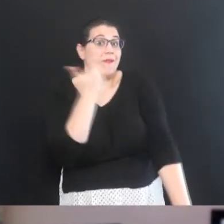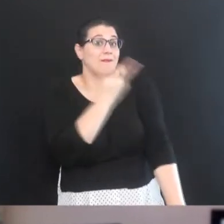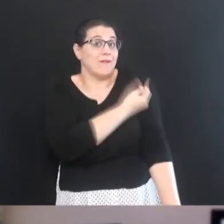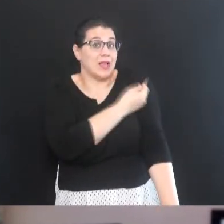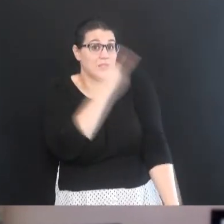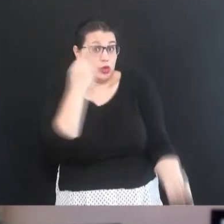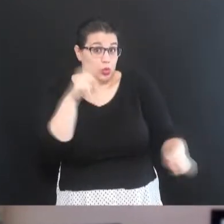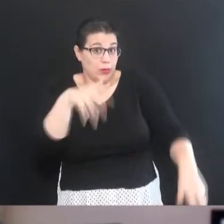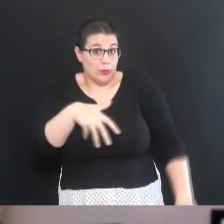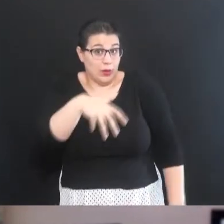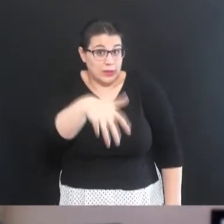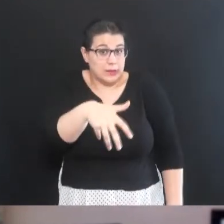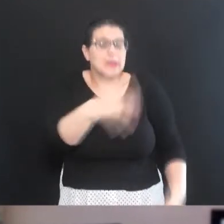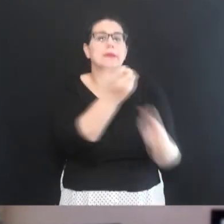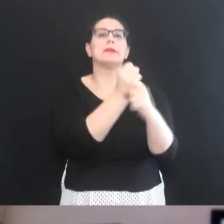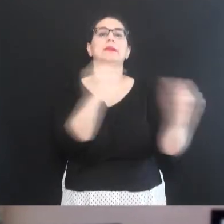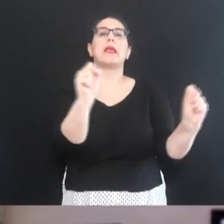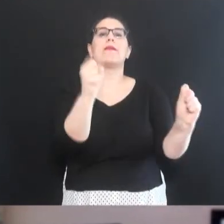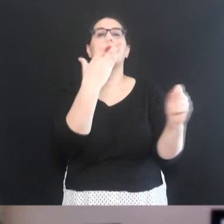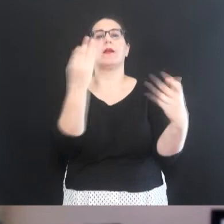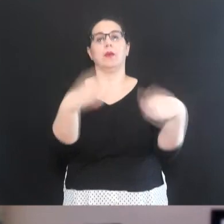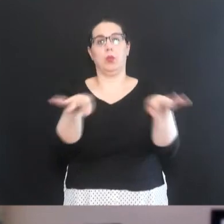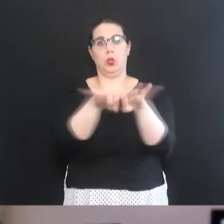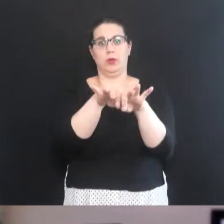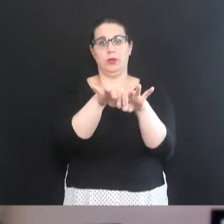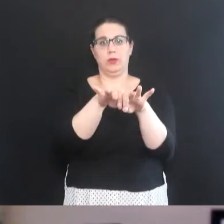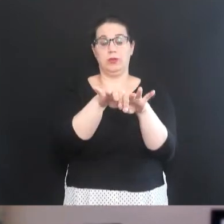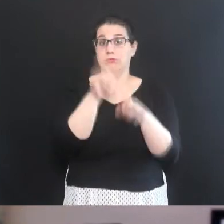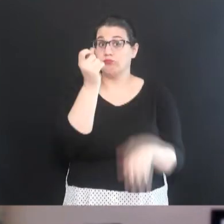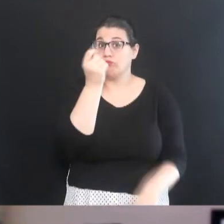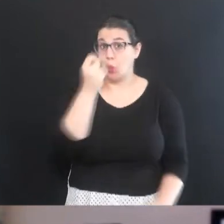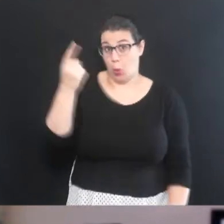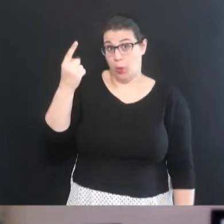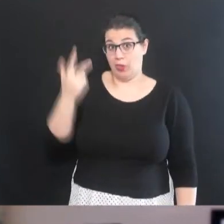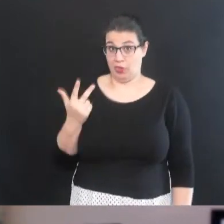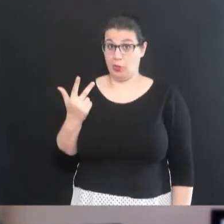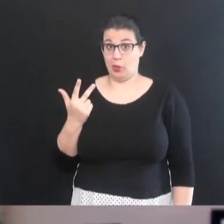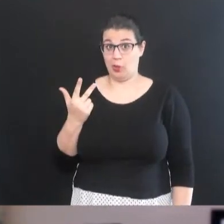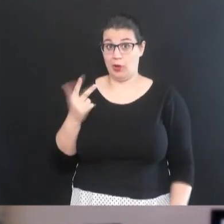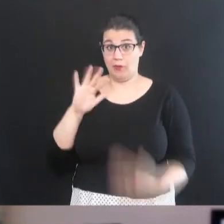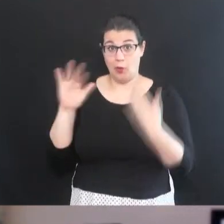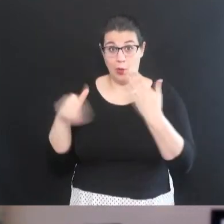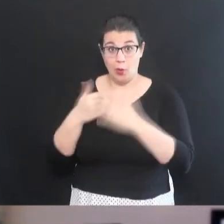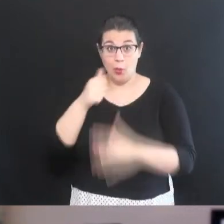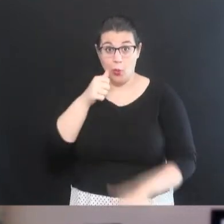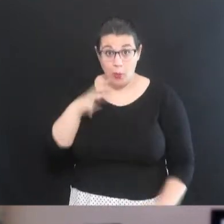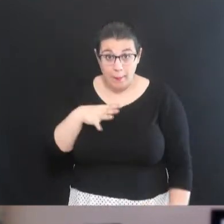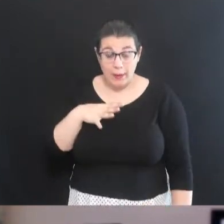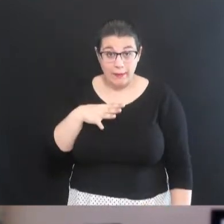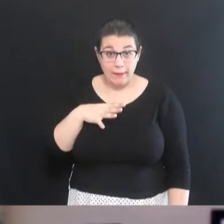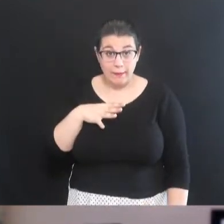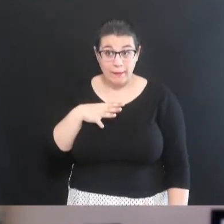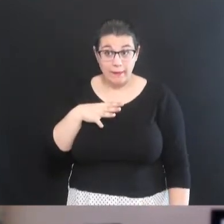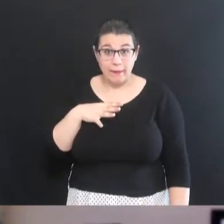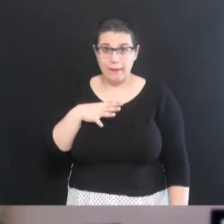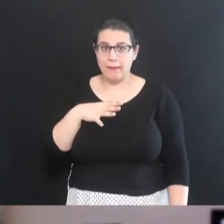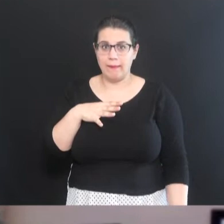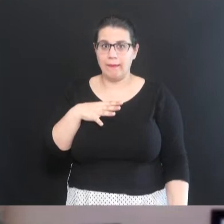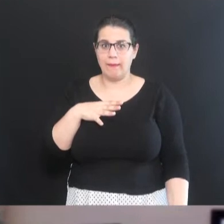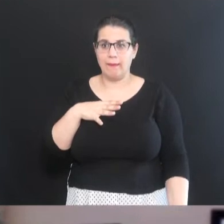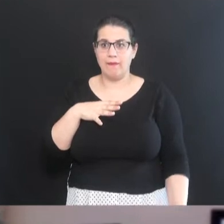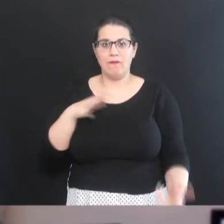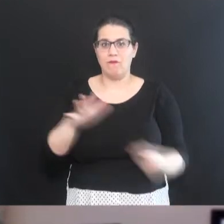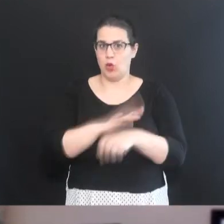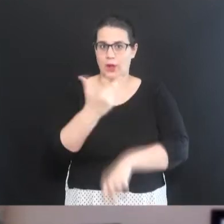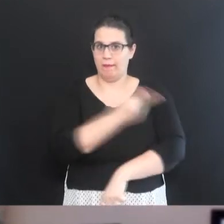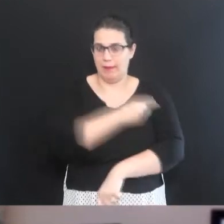and really important. Only about a third of women who are pregnant in our country are fully vaccinated, and the CDC has